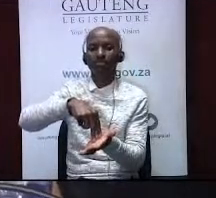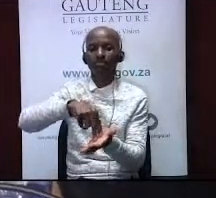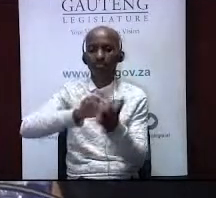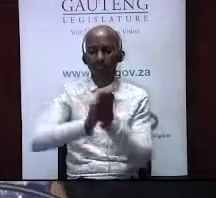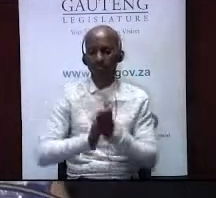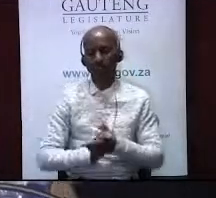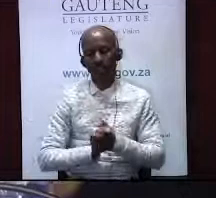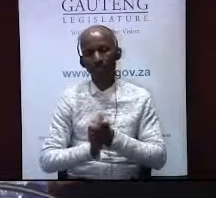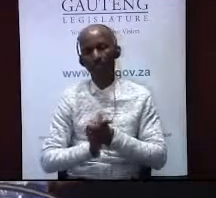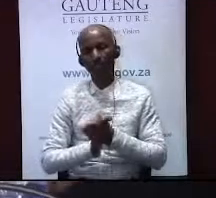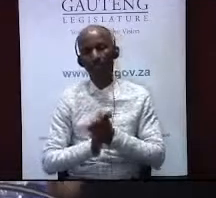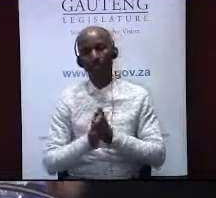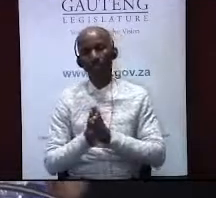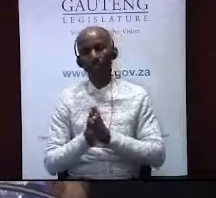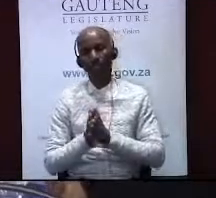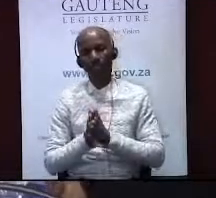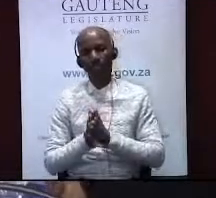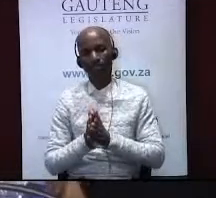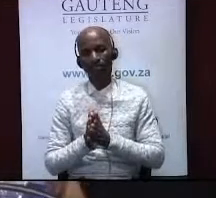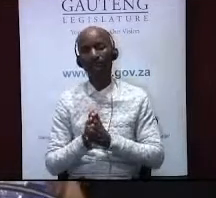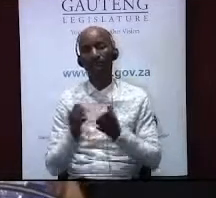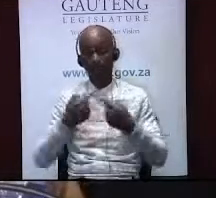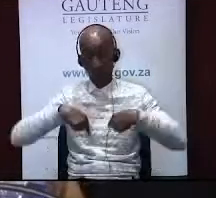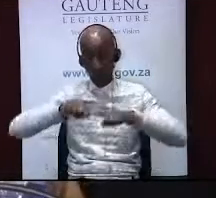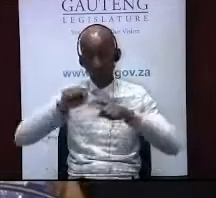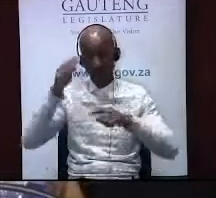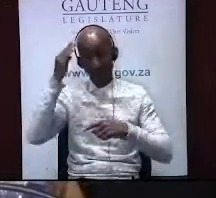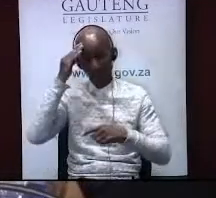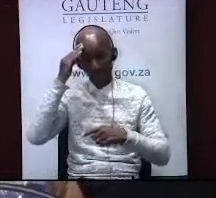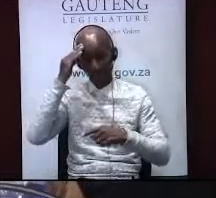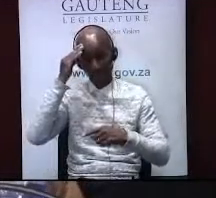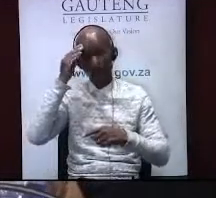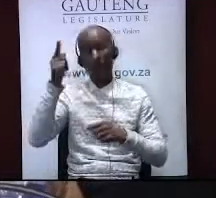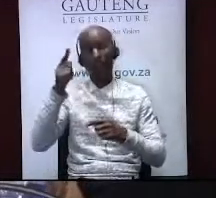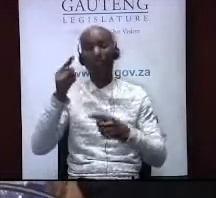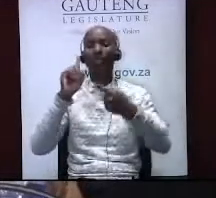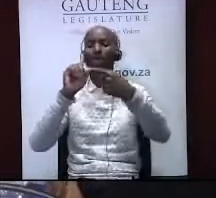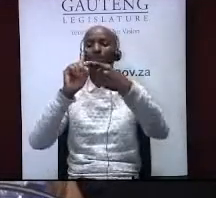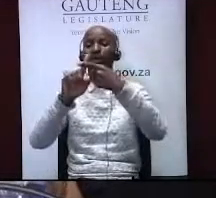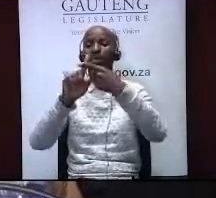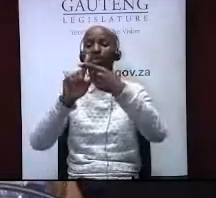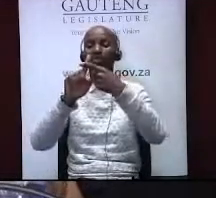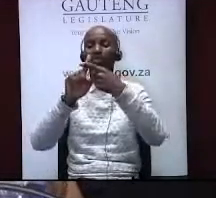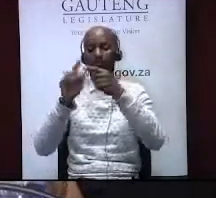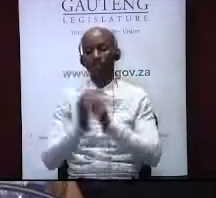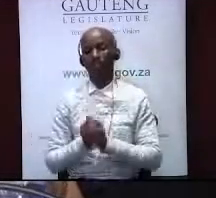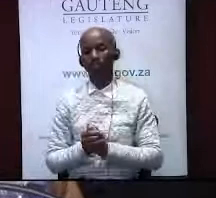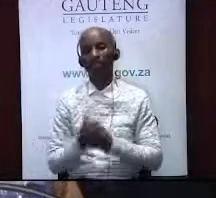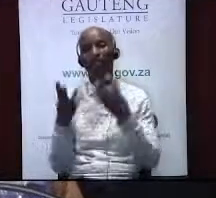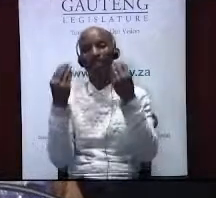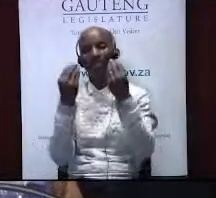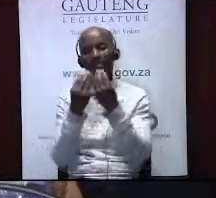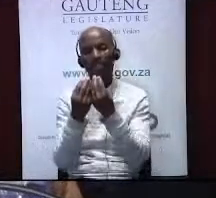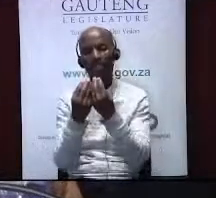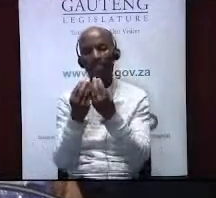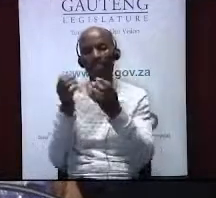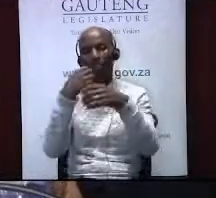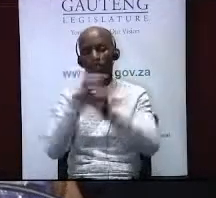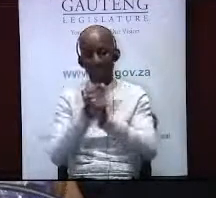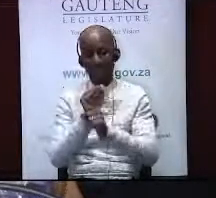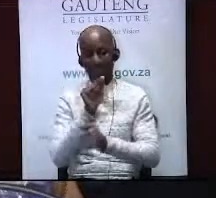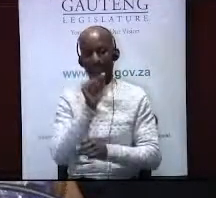Hallelujah. By now we know that one of the causative factors that causes